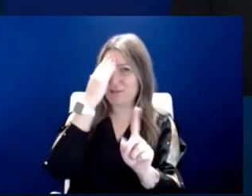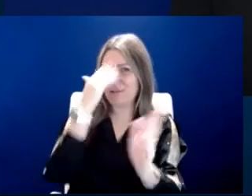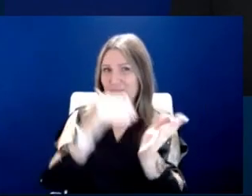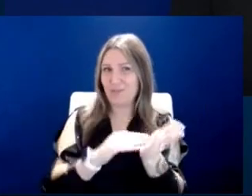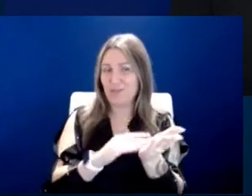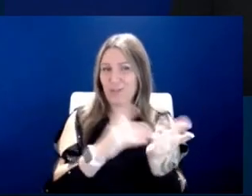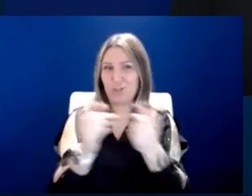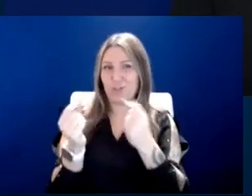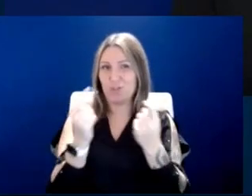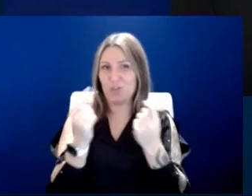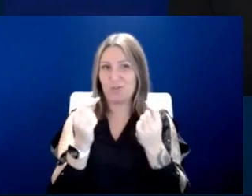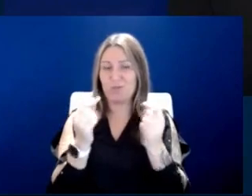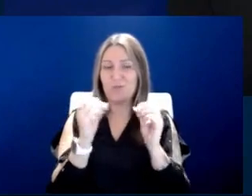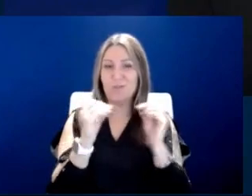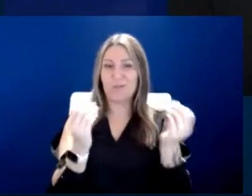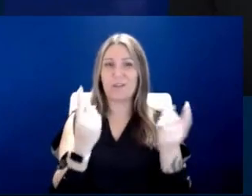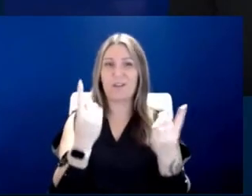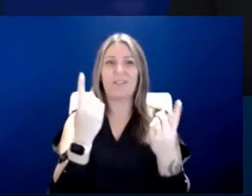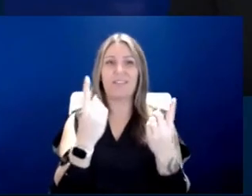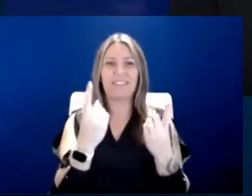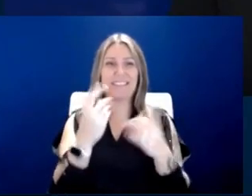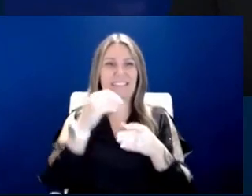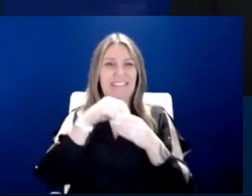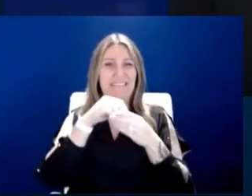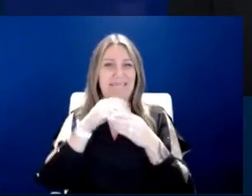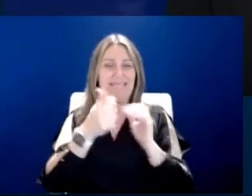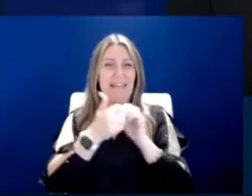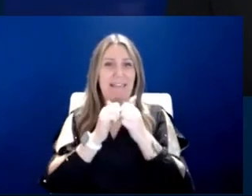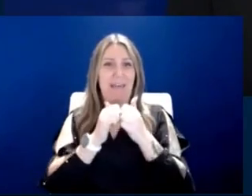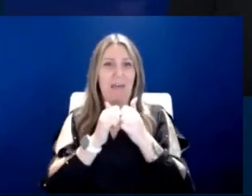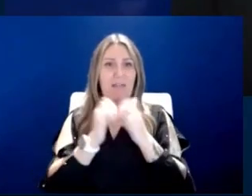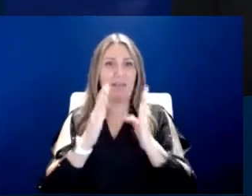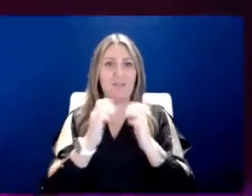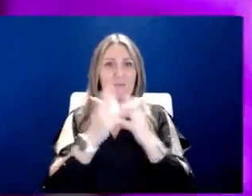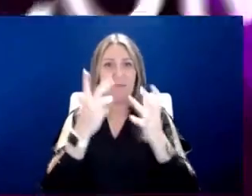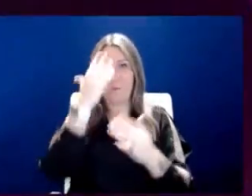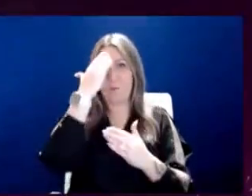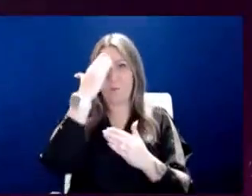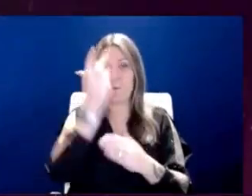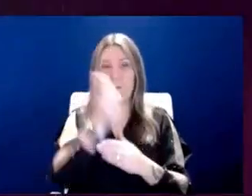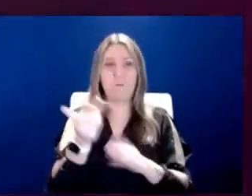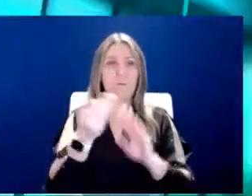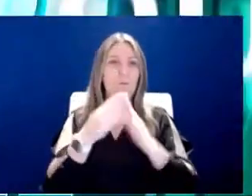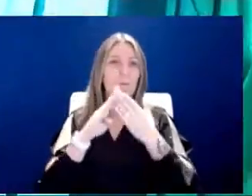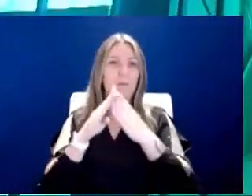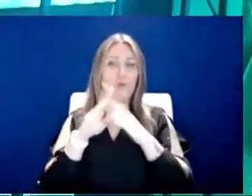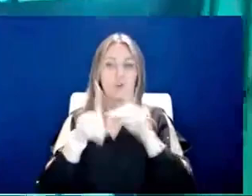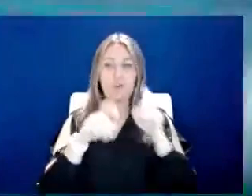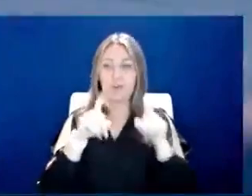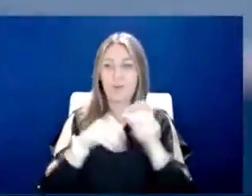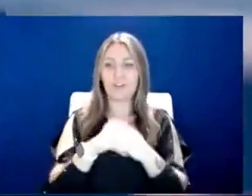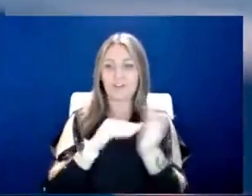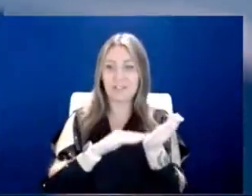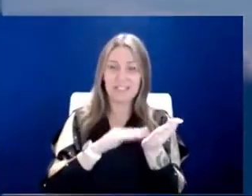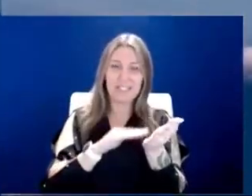in those athletes without people knowing it. I want to get to a couple community questions. Dr. Hawkinson, got a couple for you.